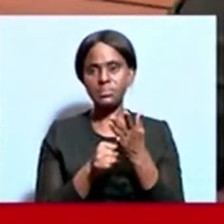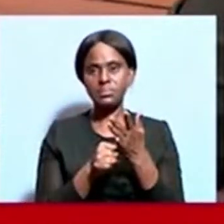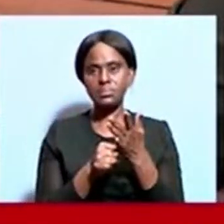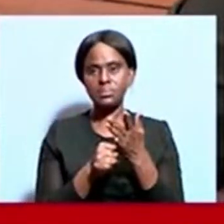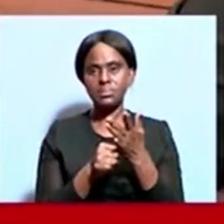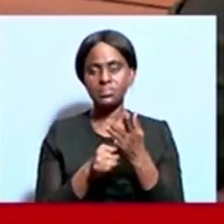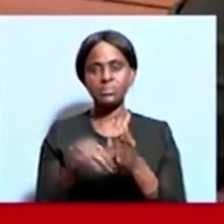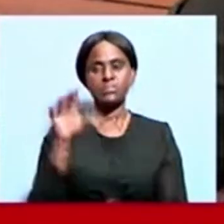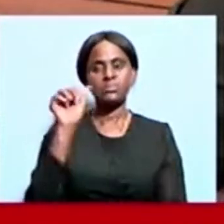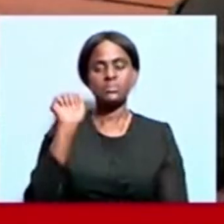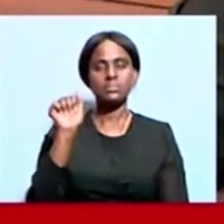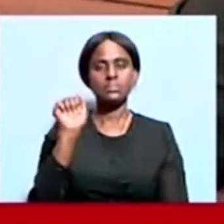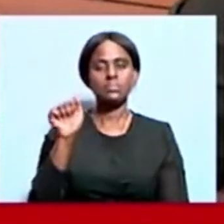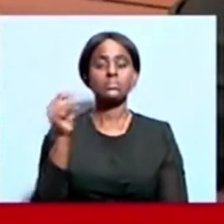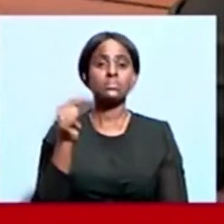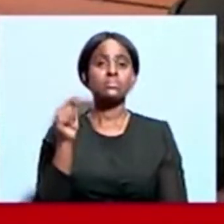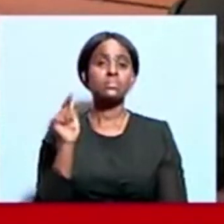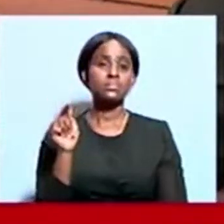to Attorney General